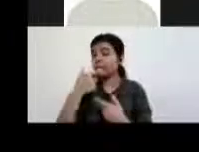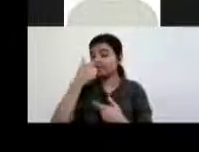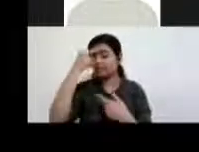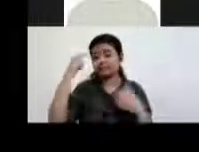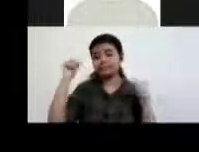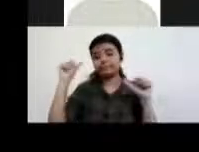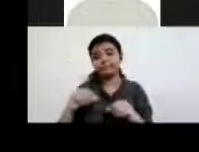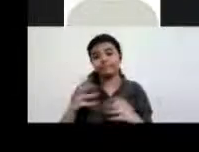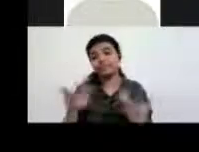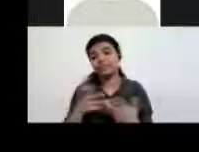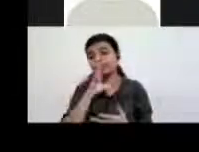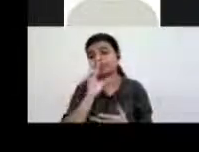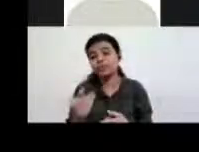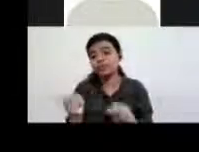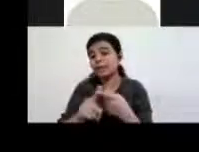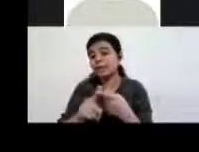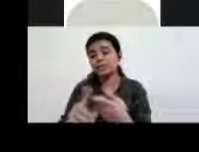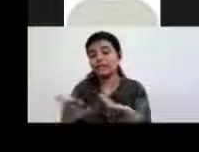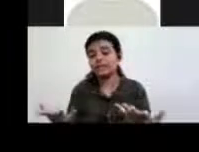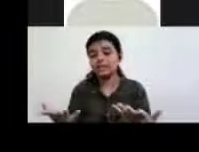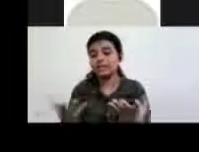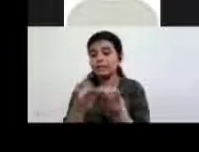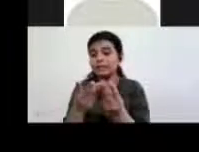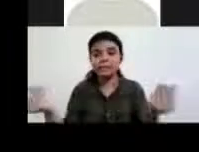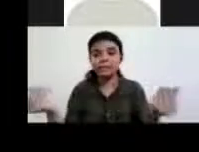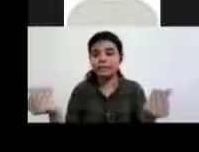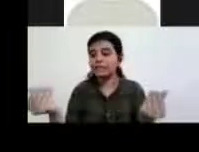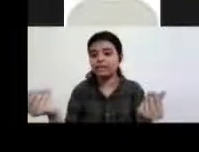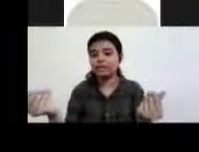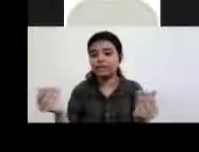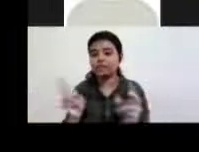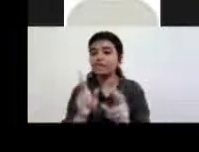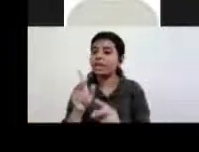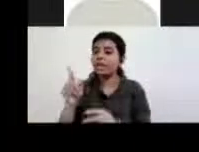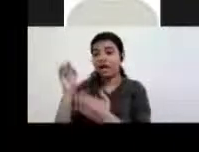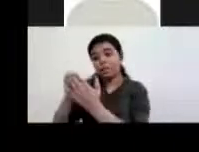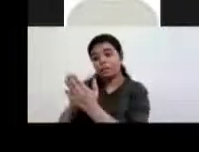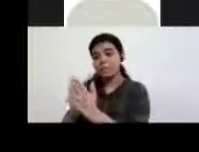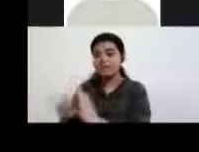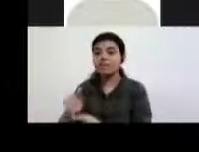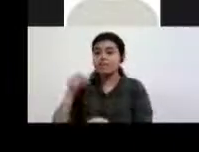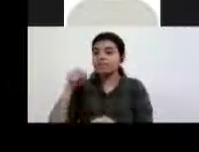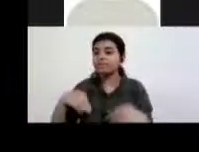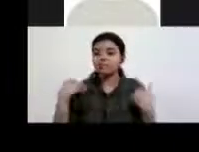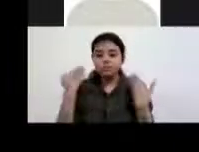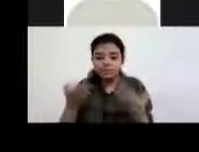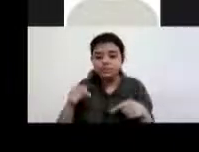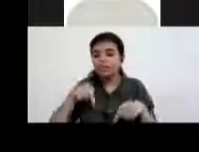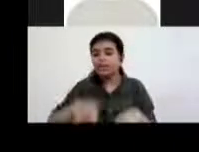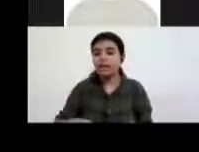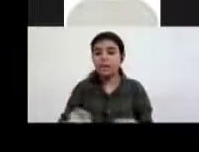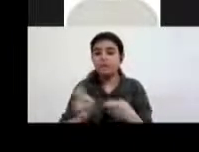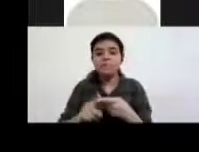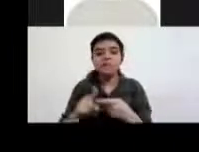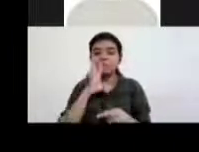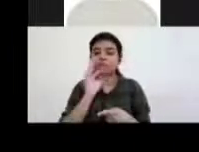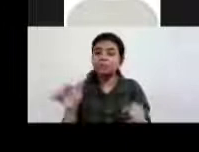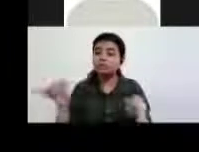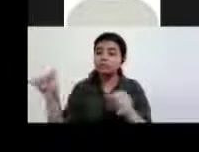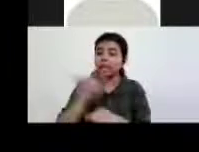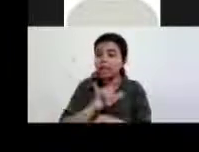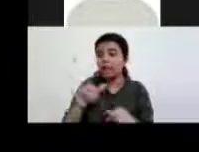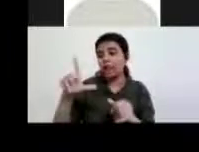the reality appears to be totally different still today. And the problem, or